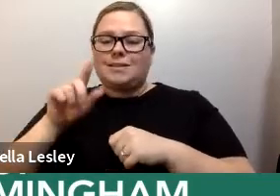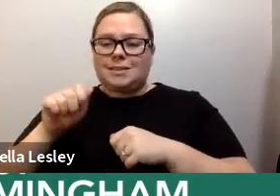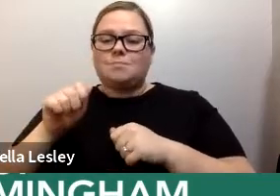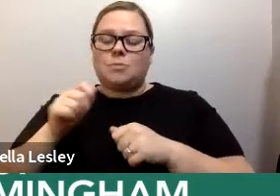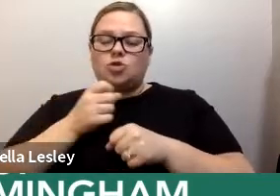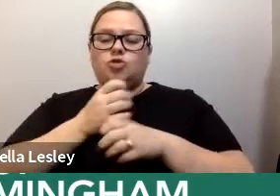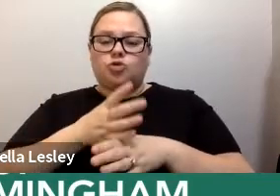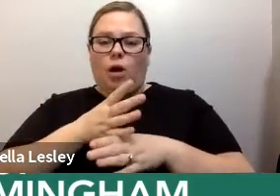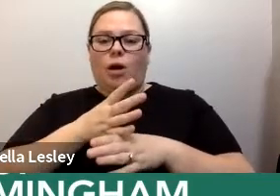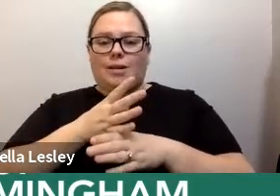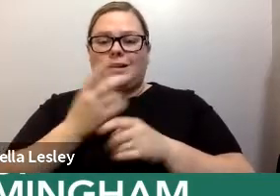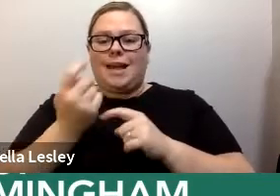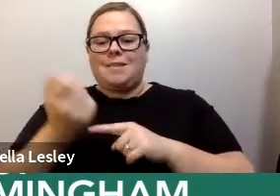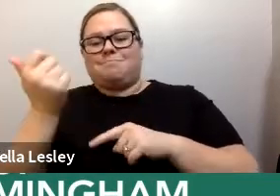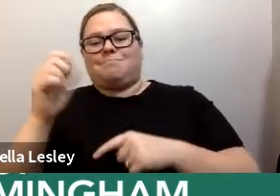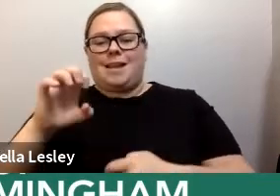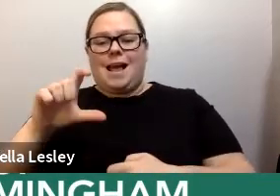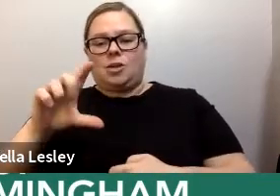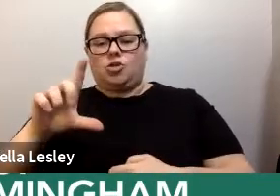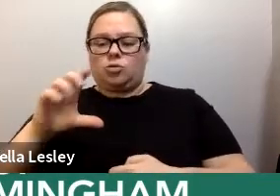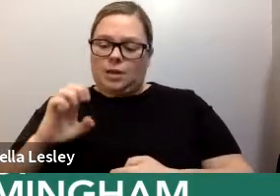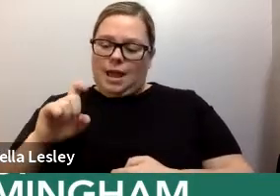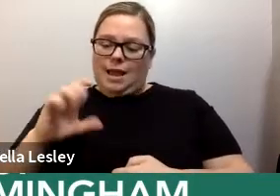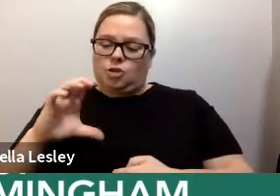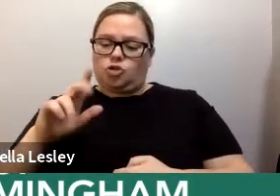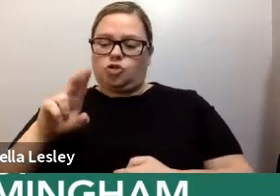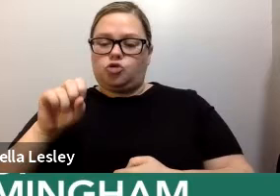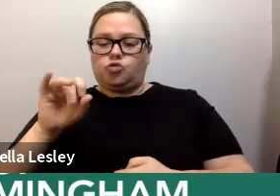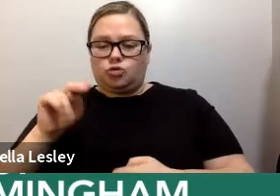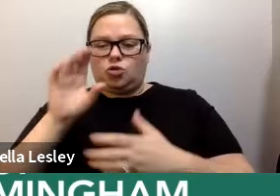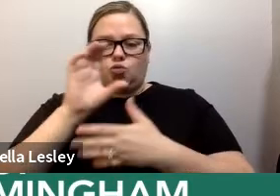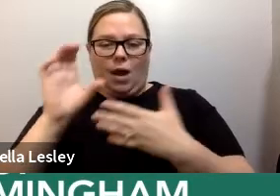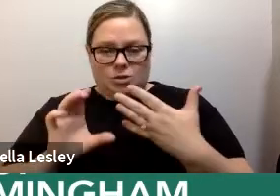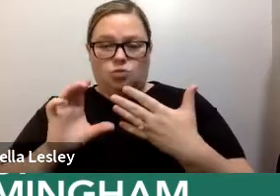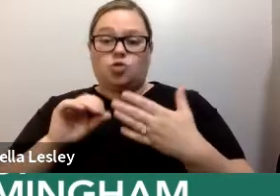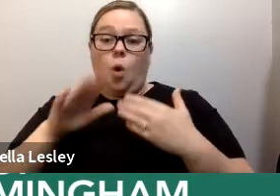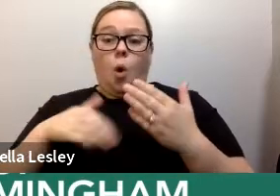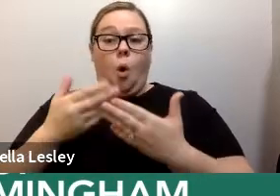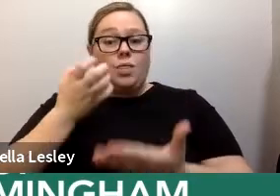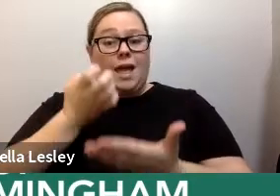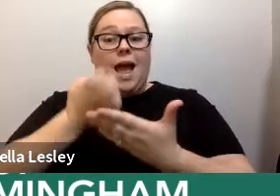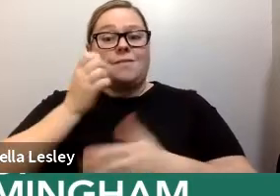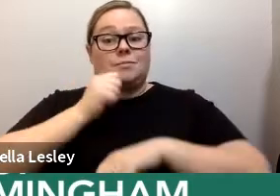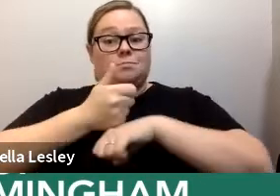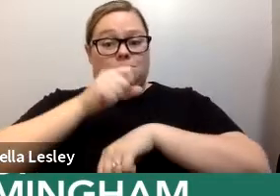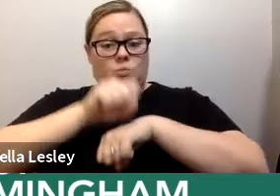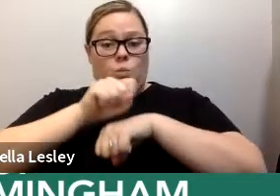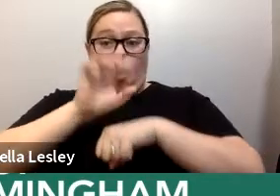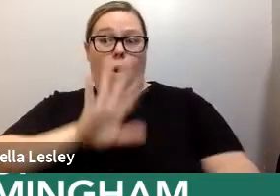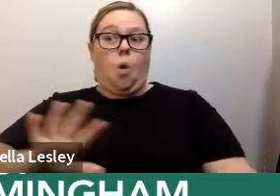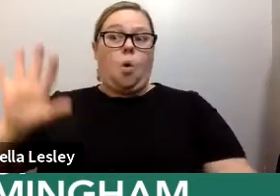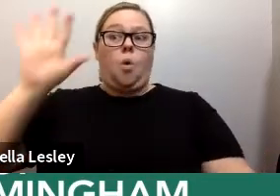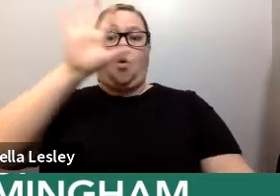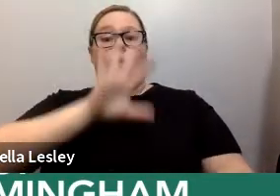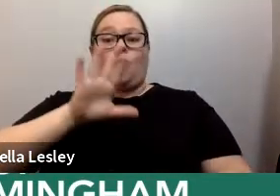higher education and in academic research. So all of the evidence-based work that has gone on across the world,